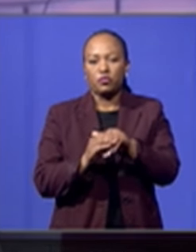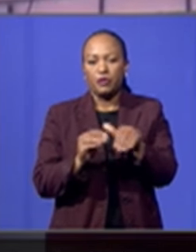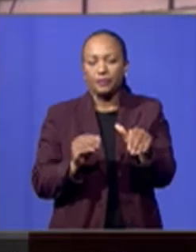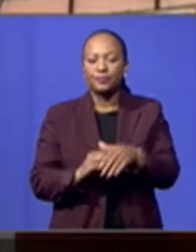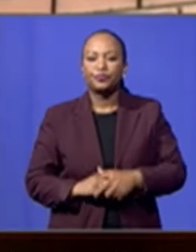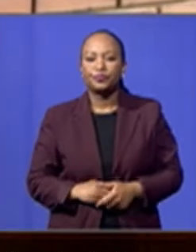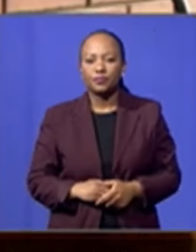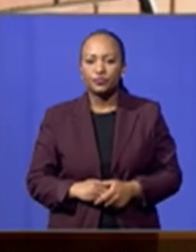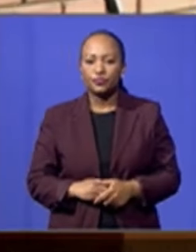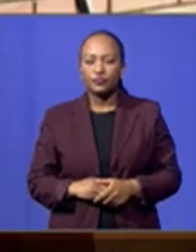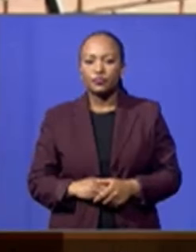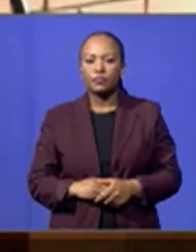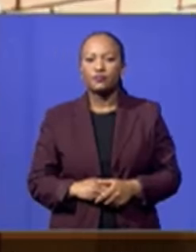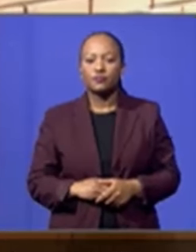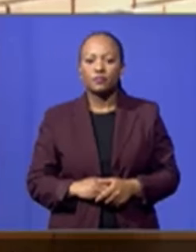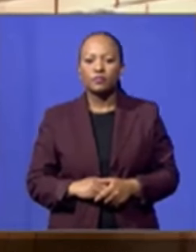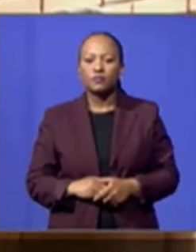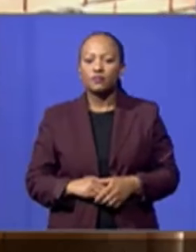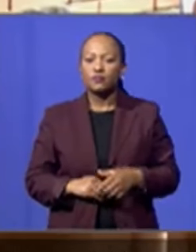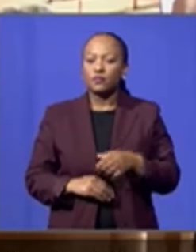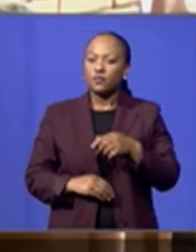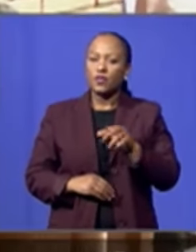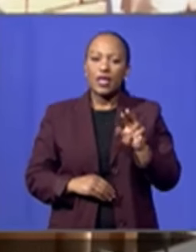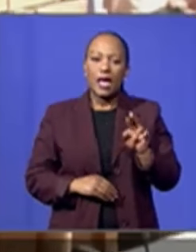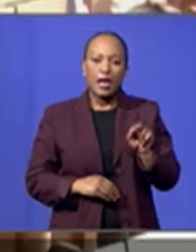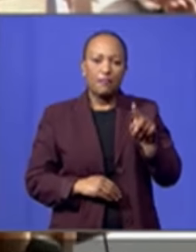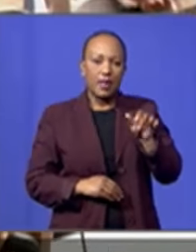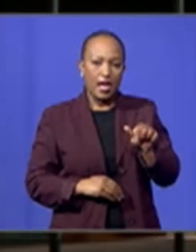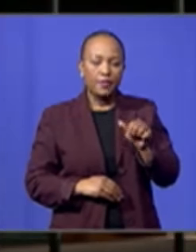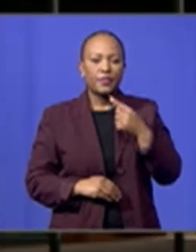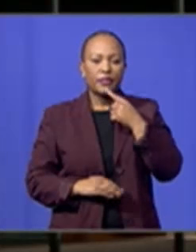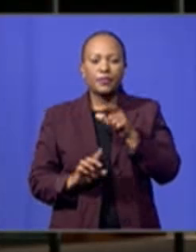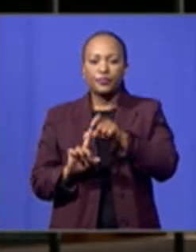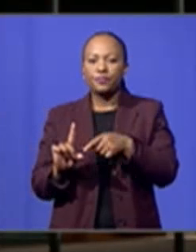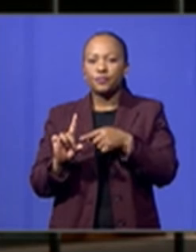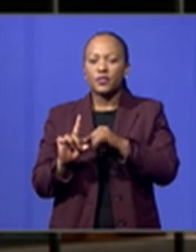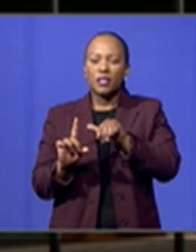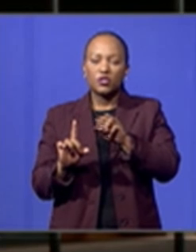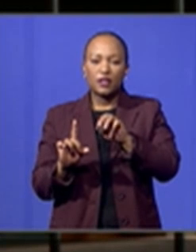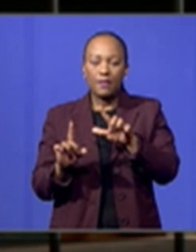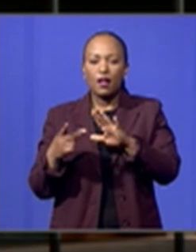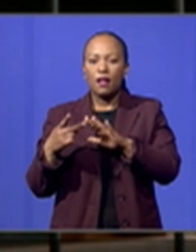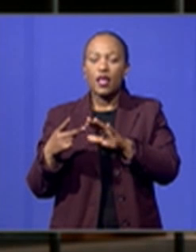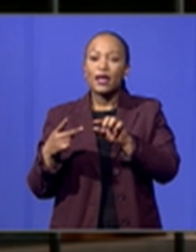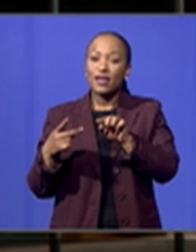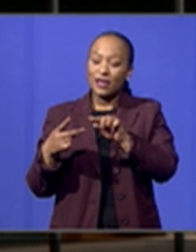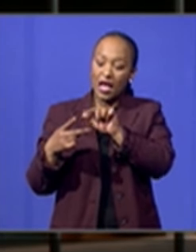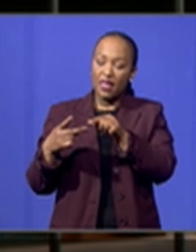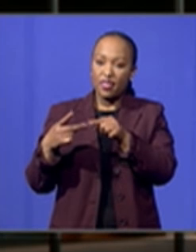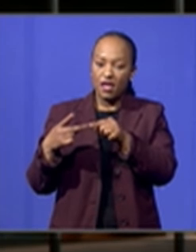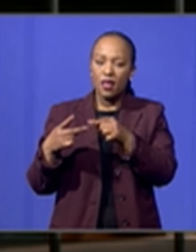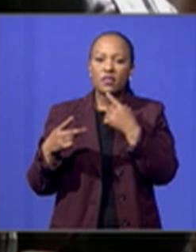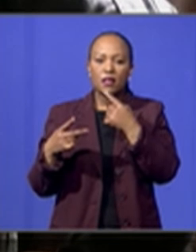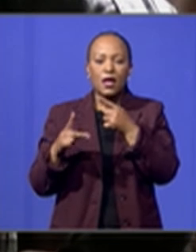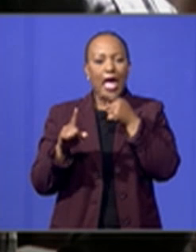Puso e bega fa Jamal Meyer le Regan Collis ba nnile le maikaelelo a tshwanang ya re bobedi jo bo nnile